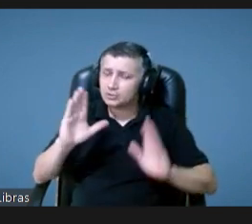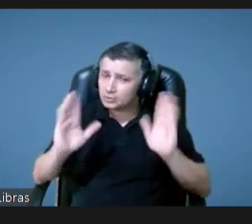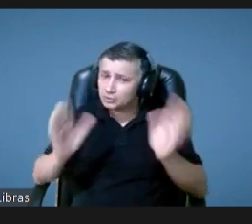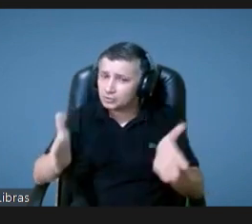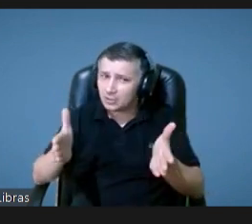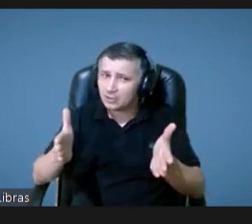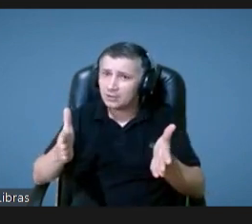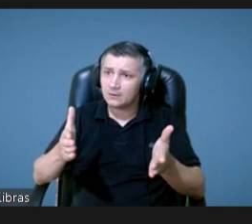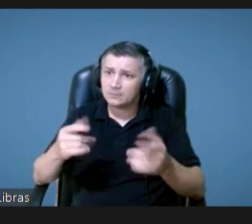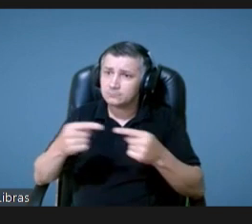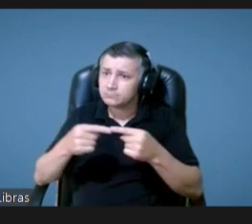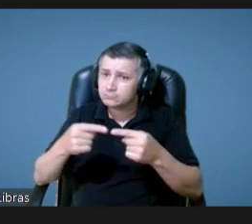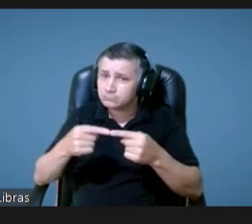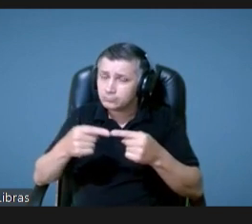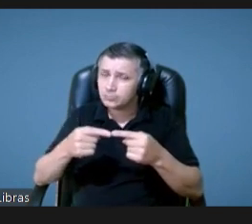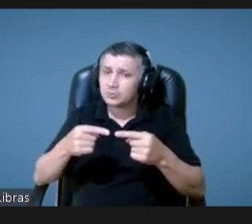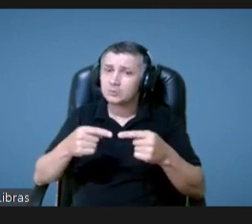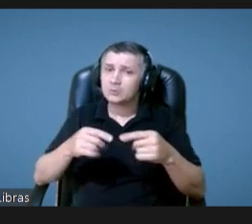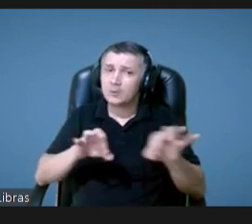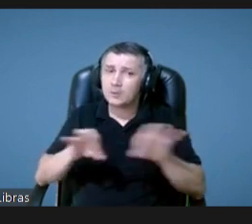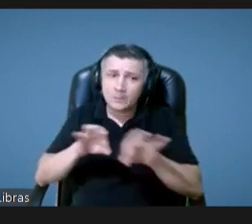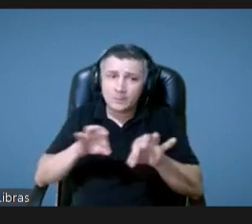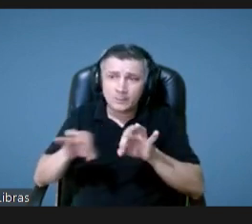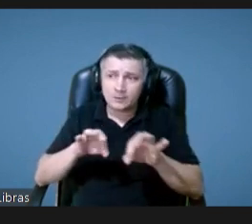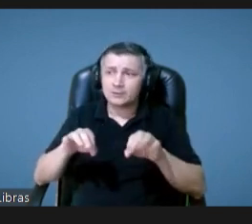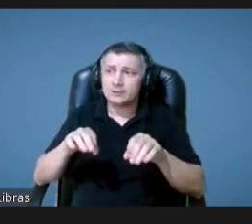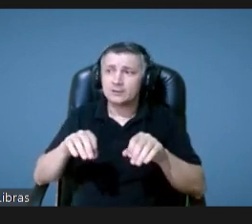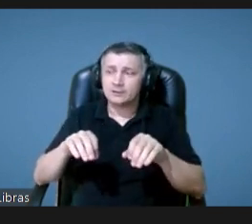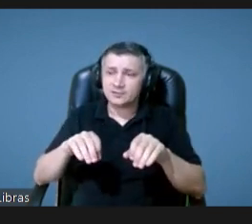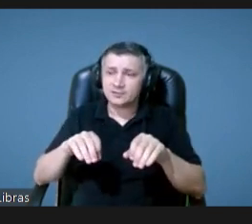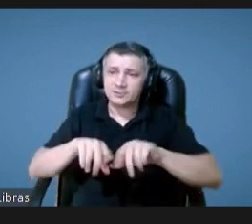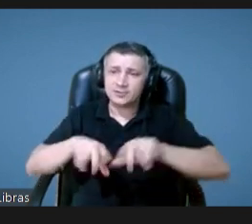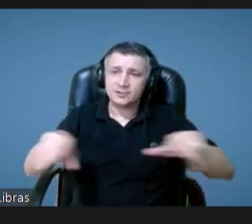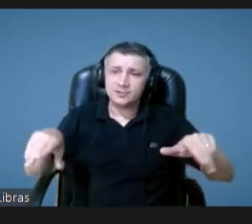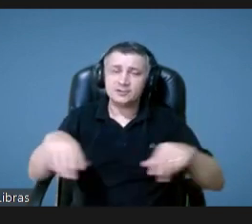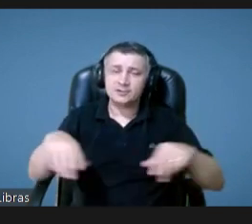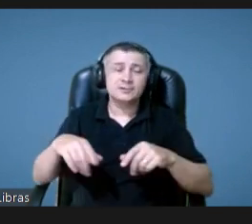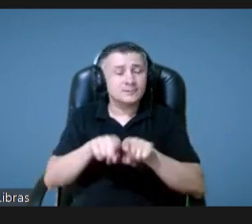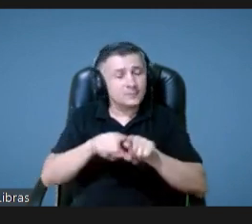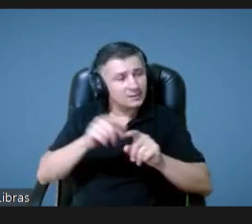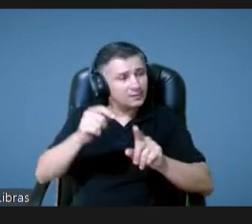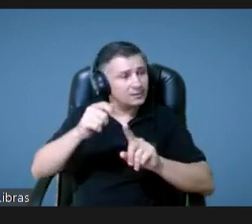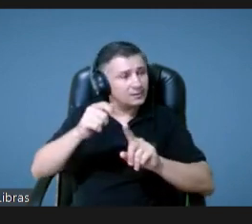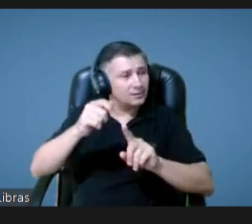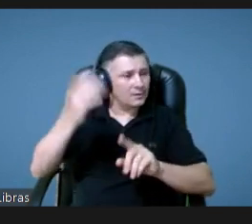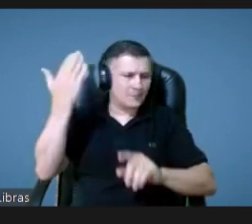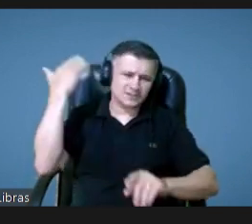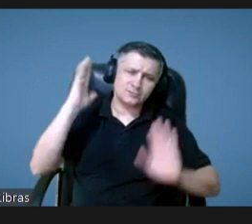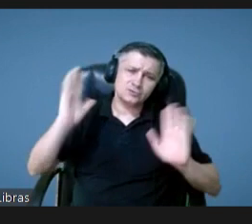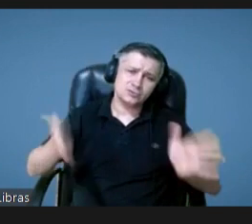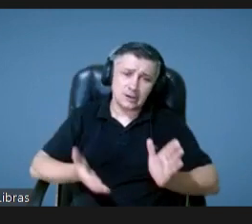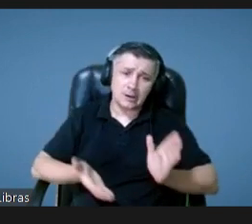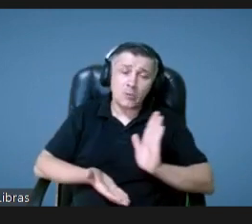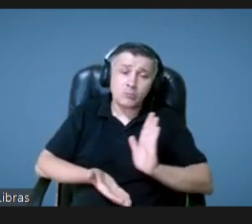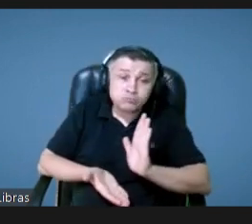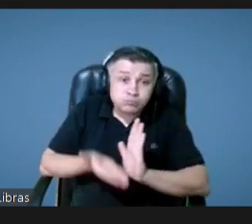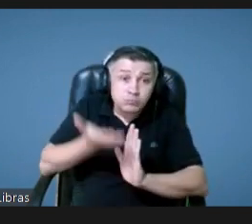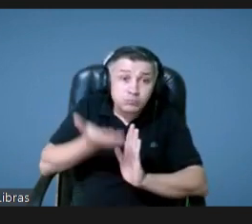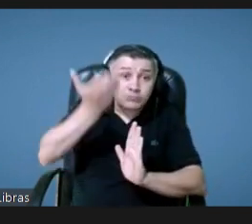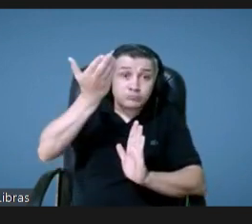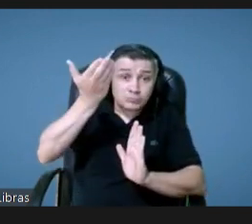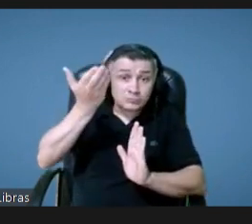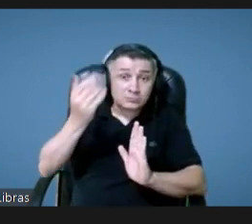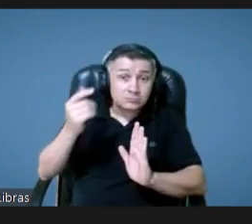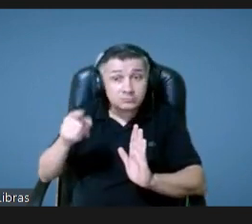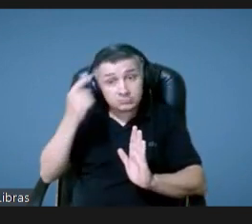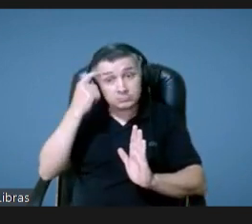business, and we mustn't forget that costs had to be